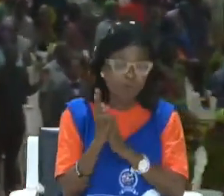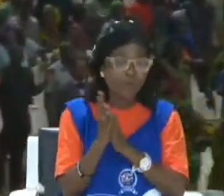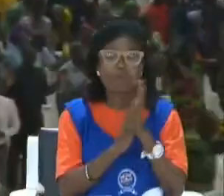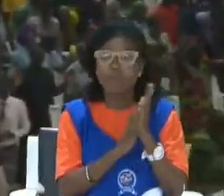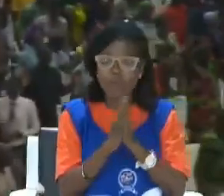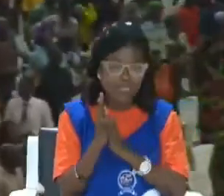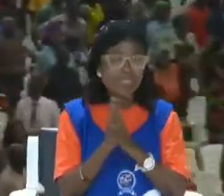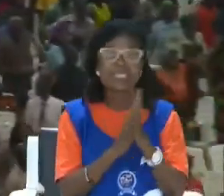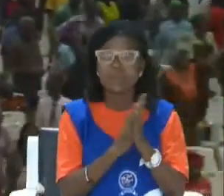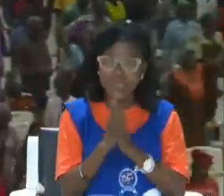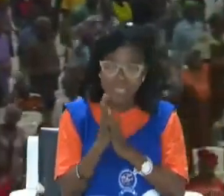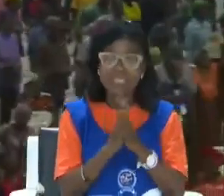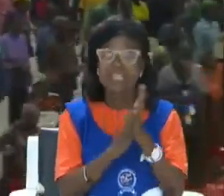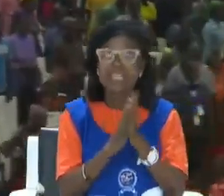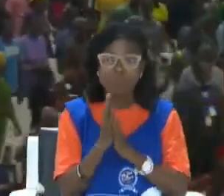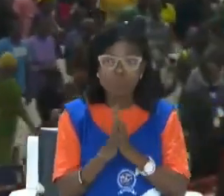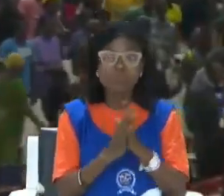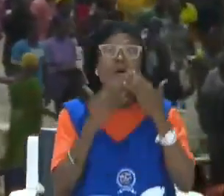I'm a